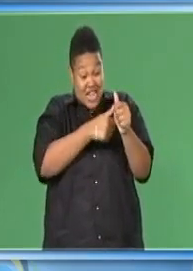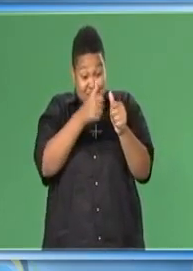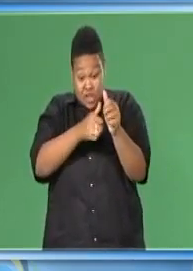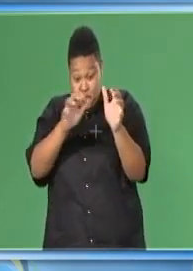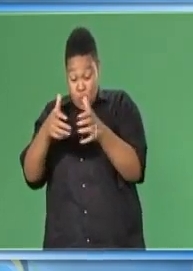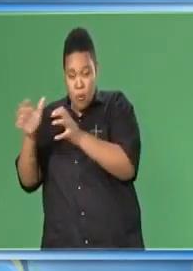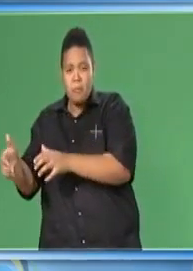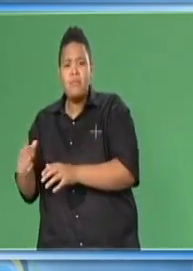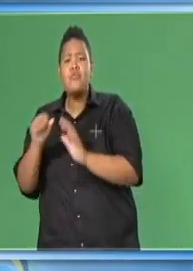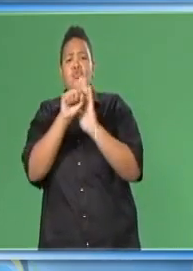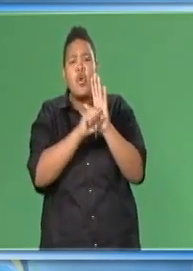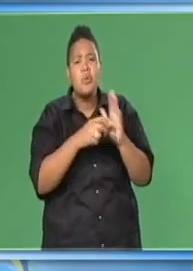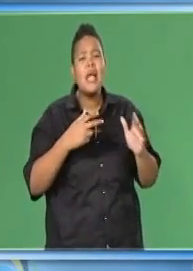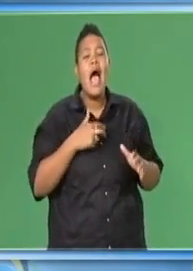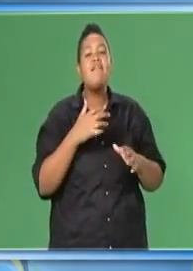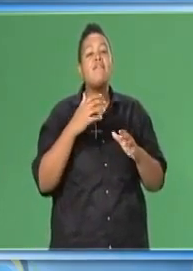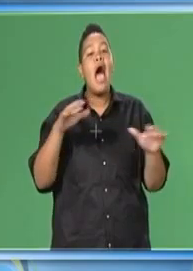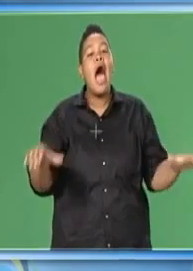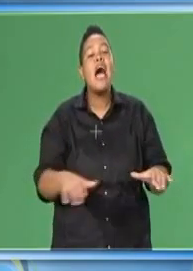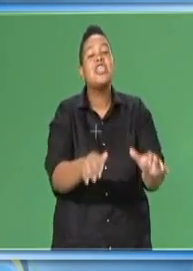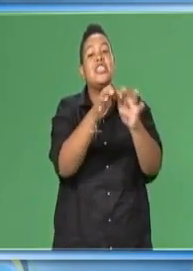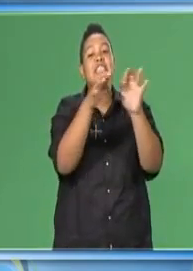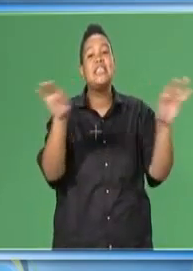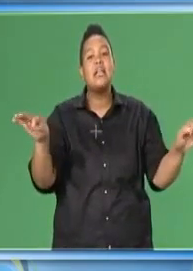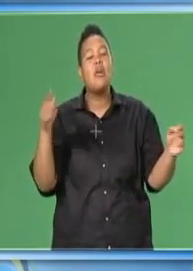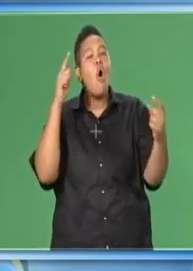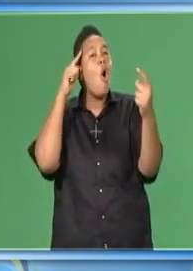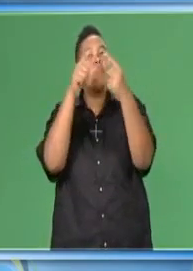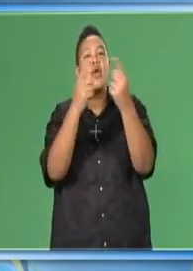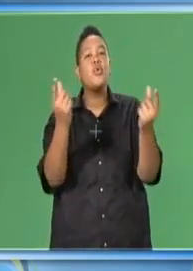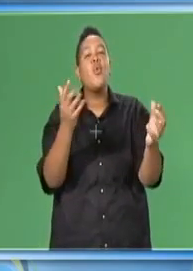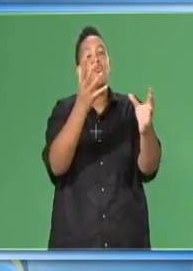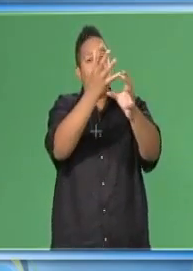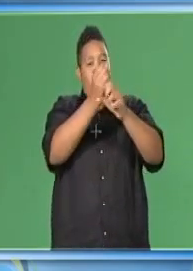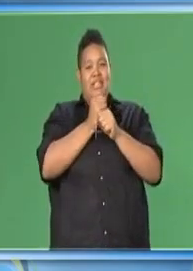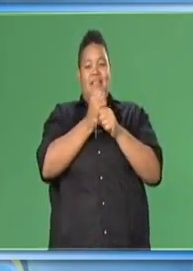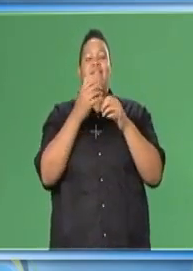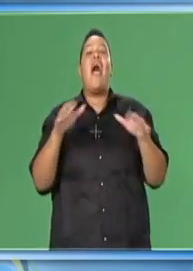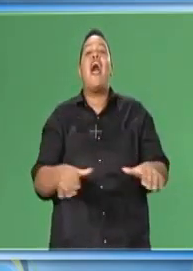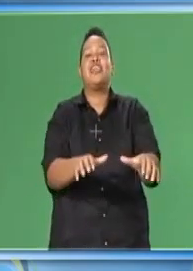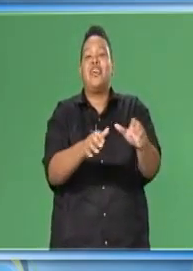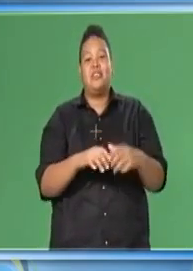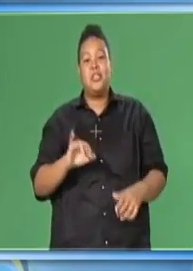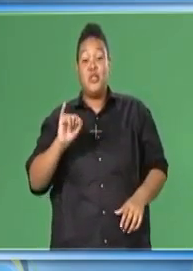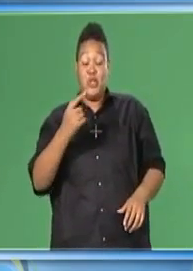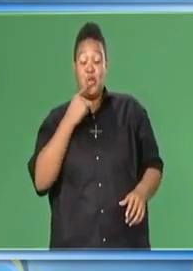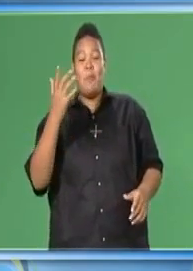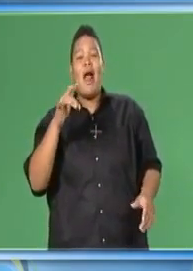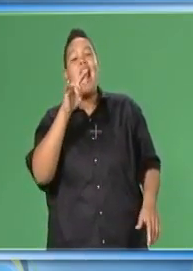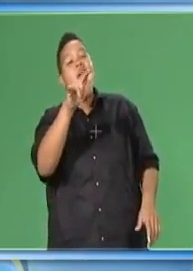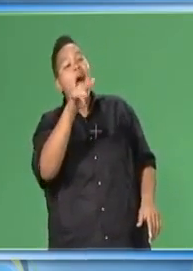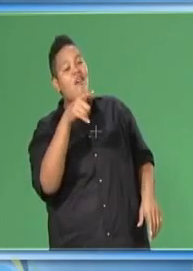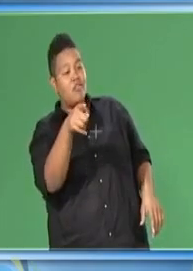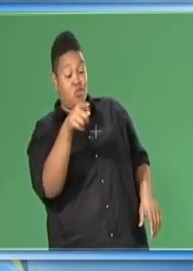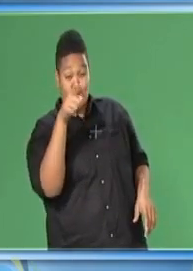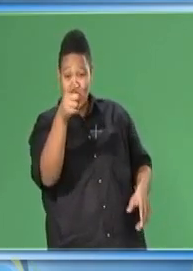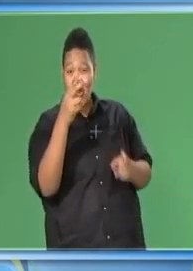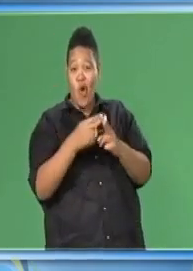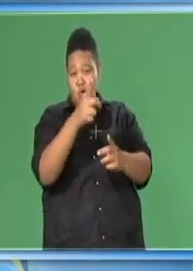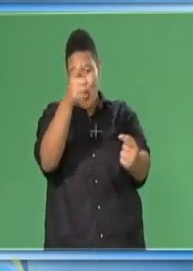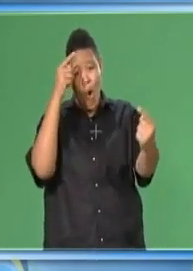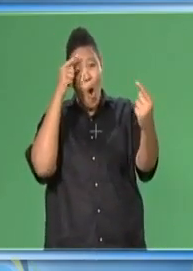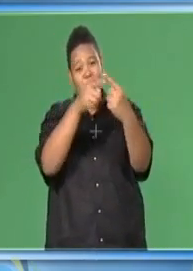out actions in sentences, objects generally receive actions. Just as when someone laughs at you, you are the object of